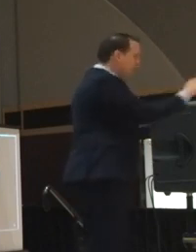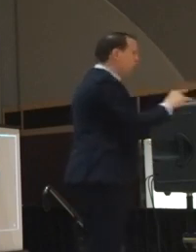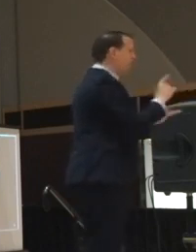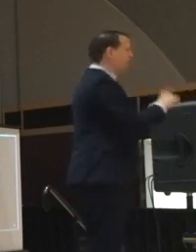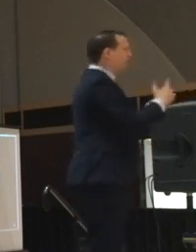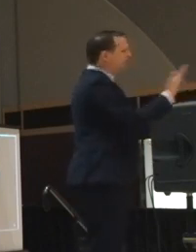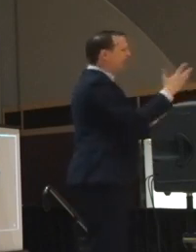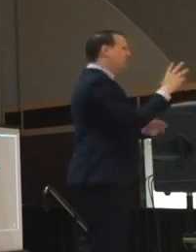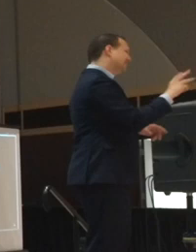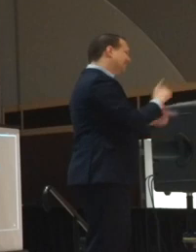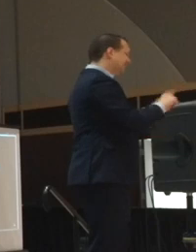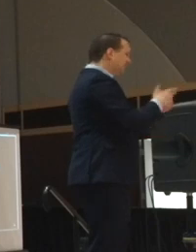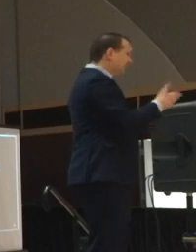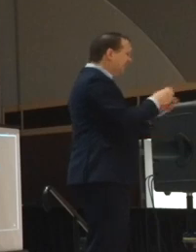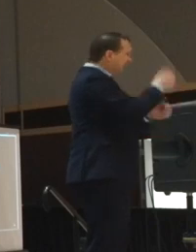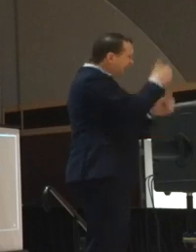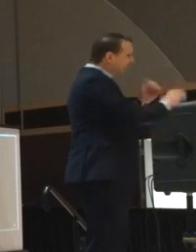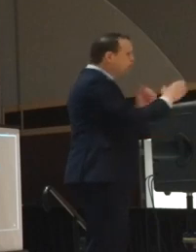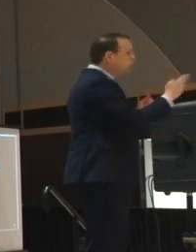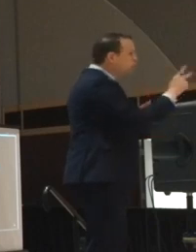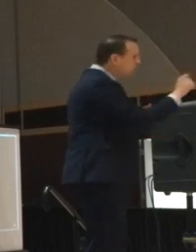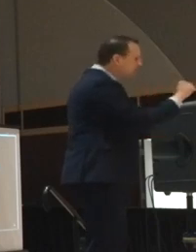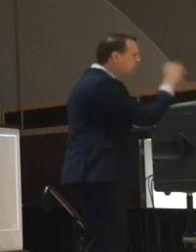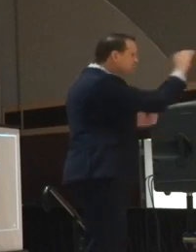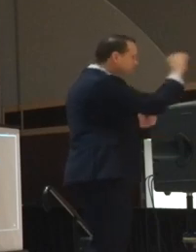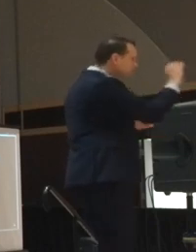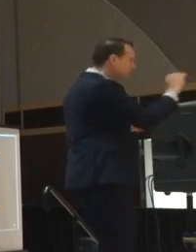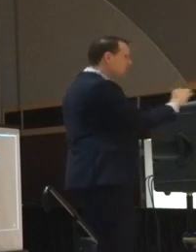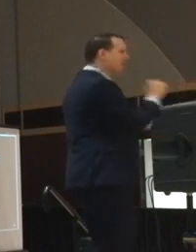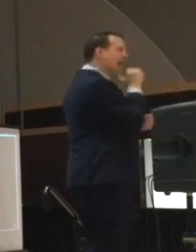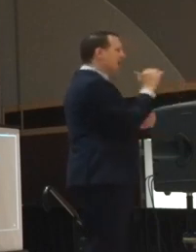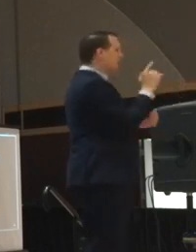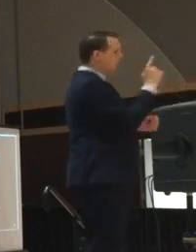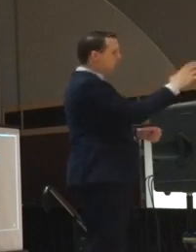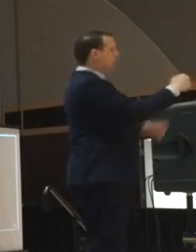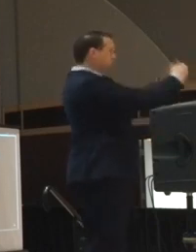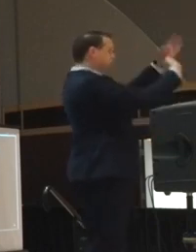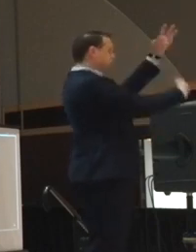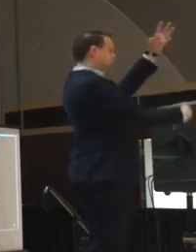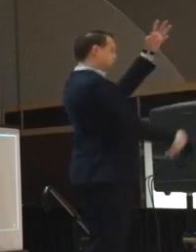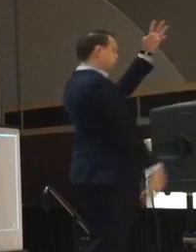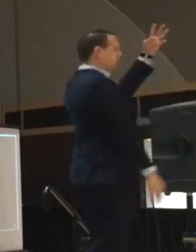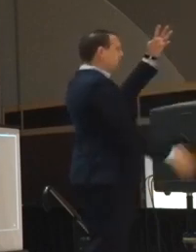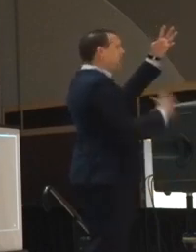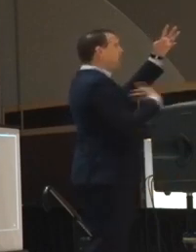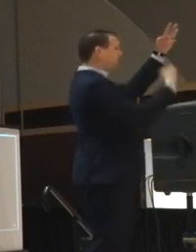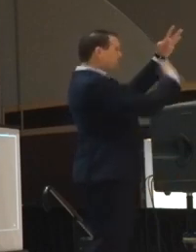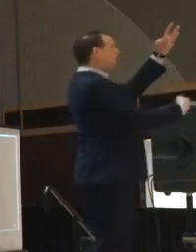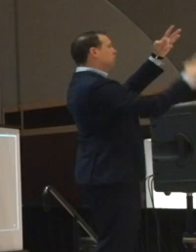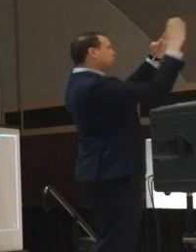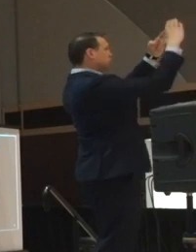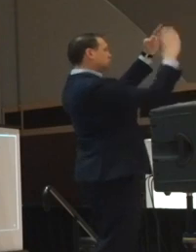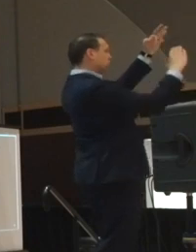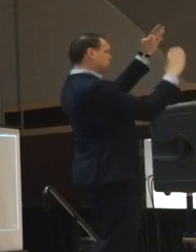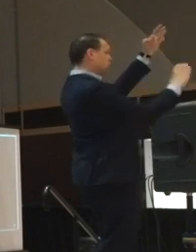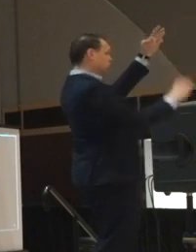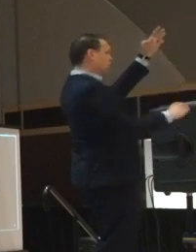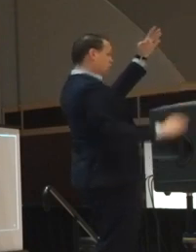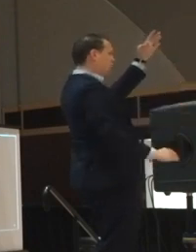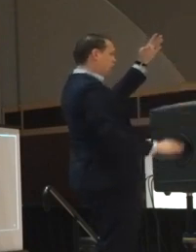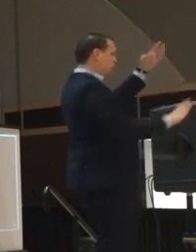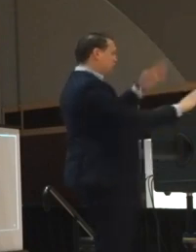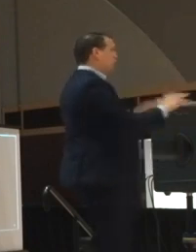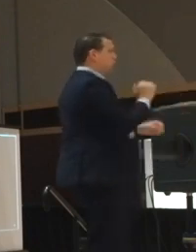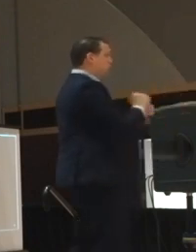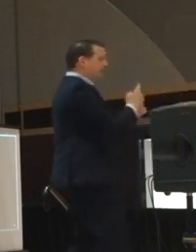maybe 5 or 6 things in each chunk. They don't just lay a 100-item checklist on you. But working memory, I don't